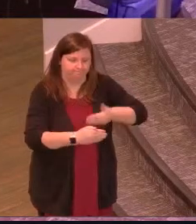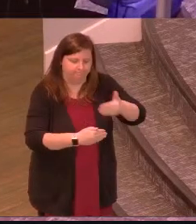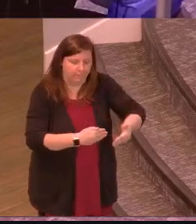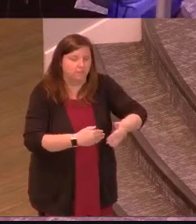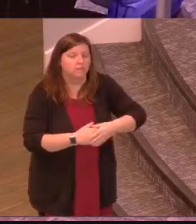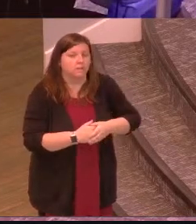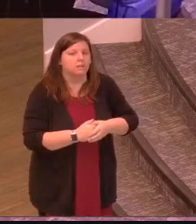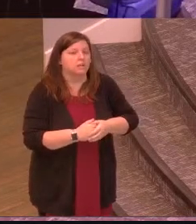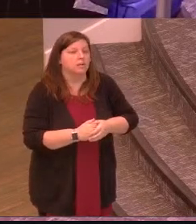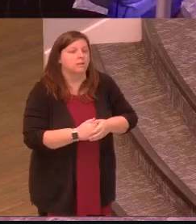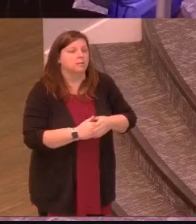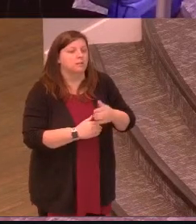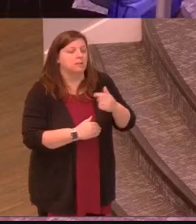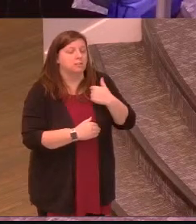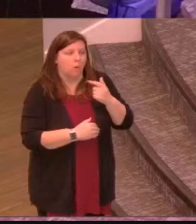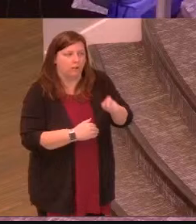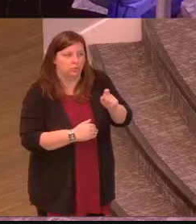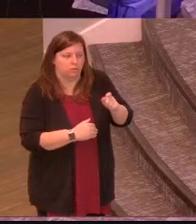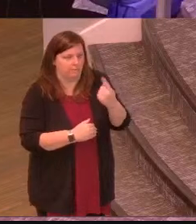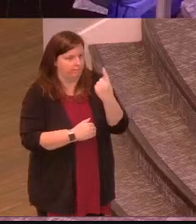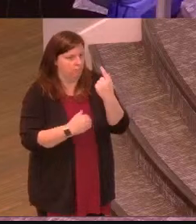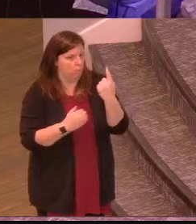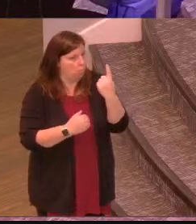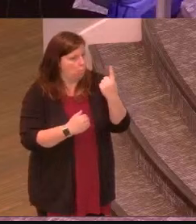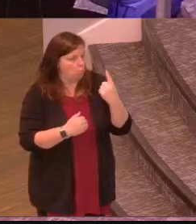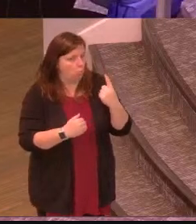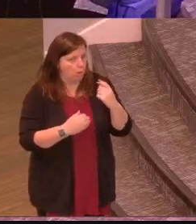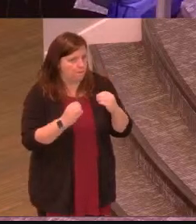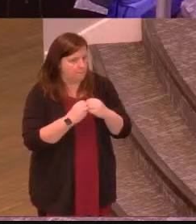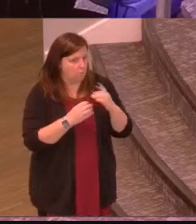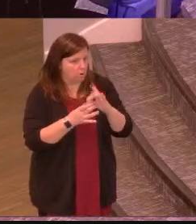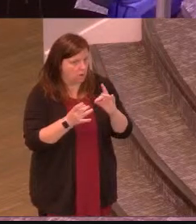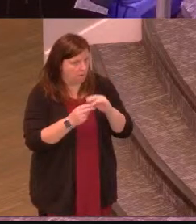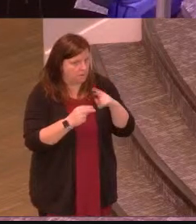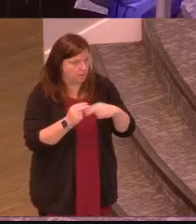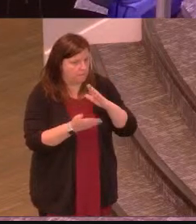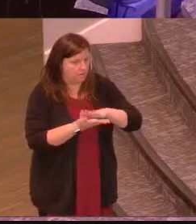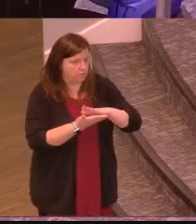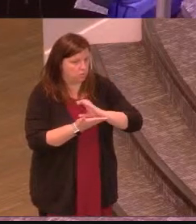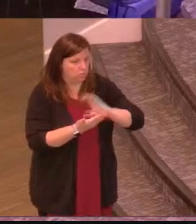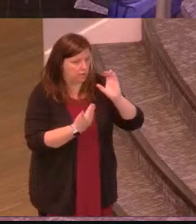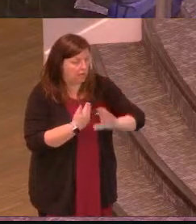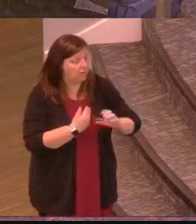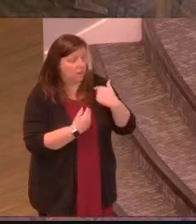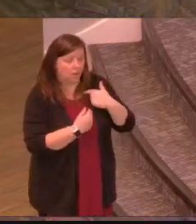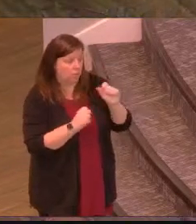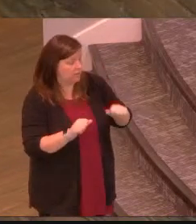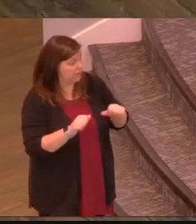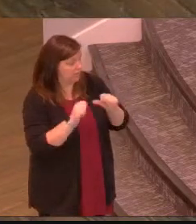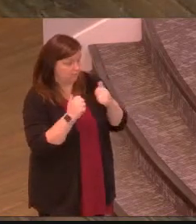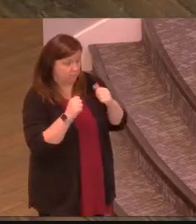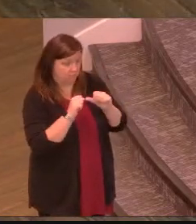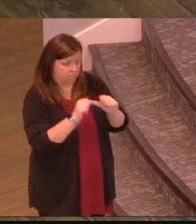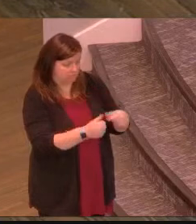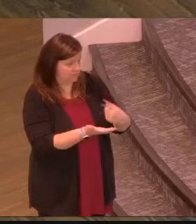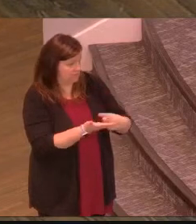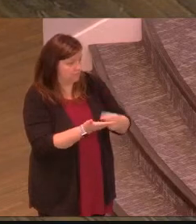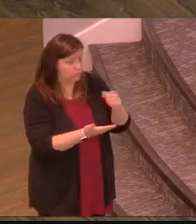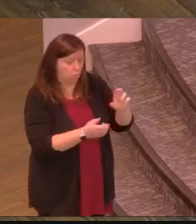and we can have this conversation, or y'all can continue to jot in your boxes or write in your